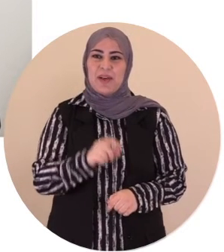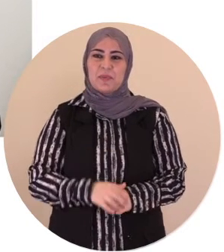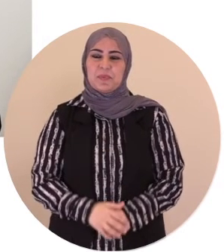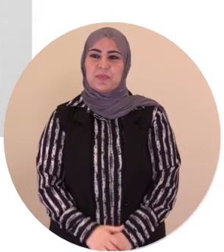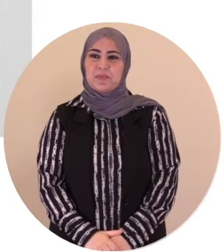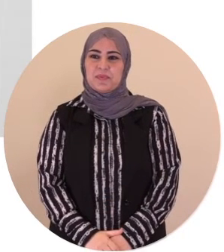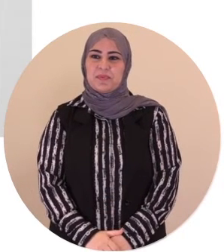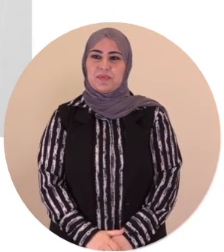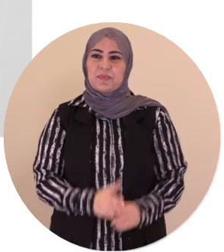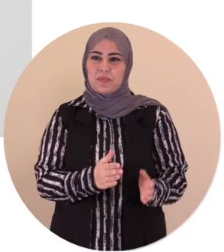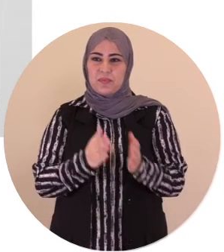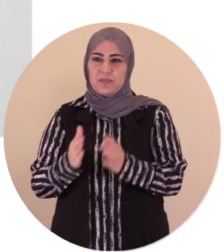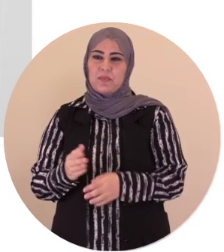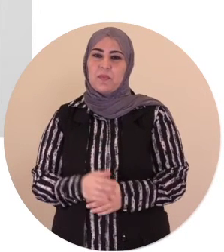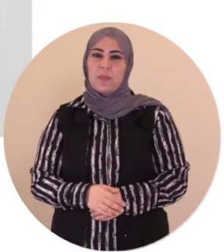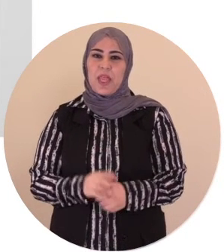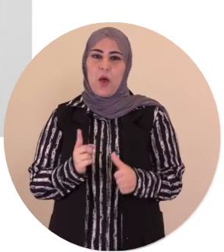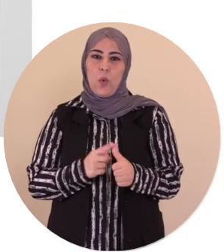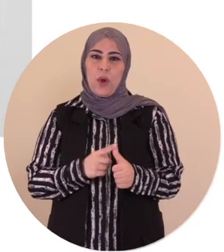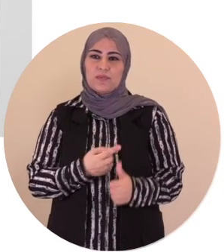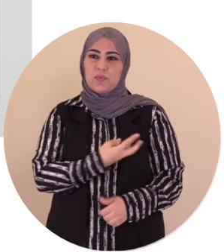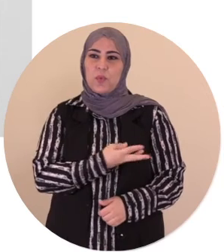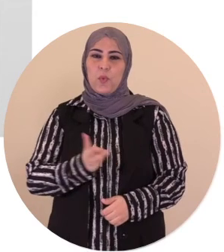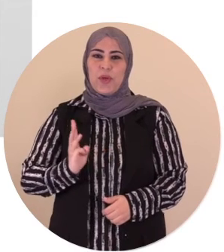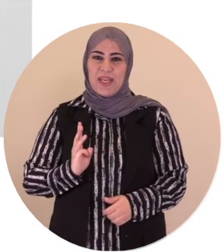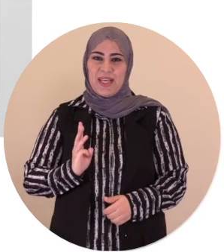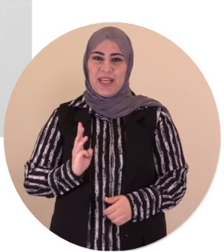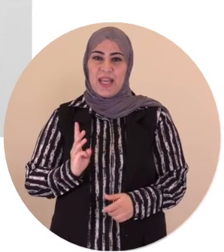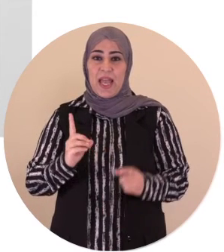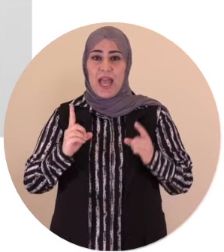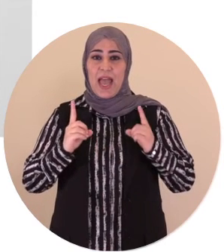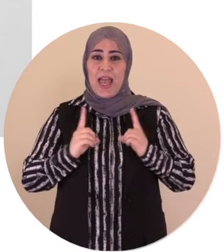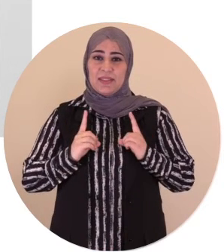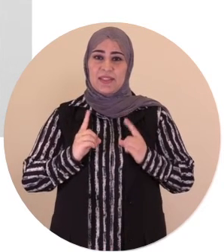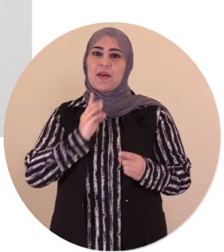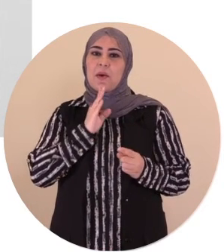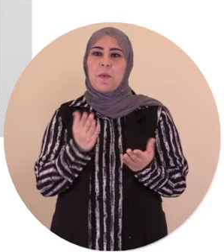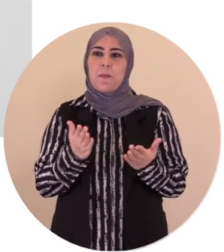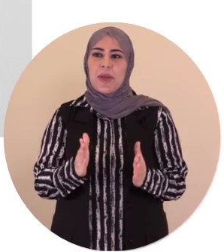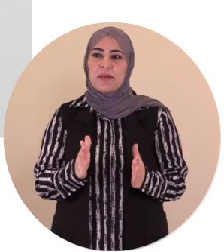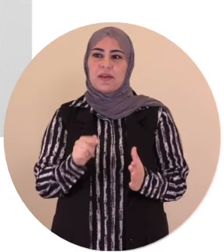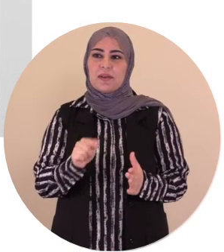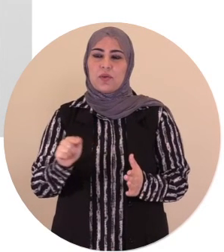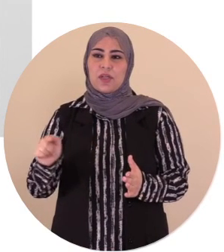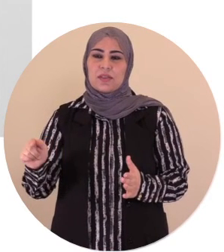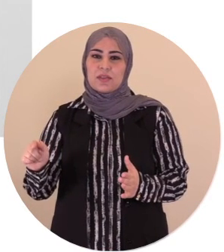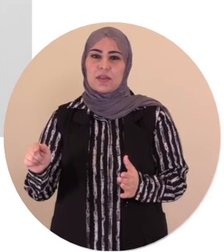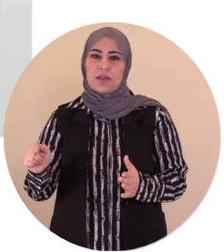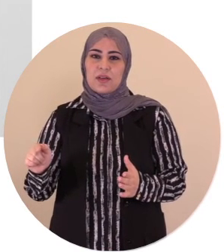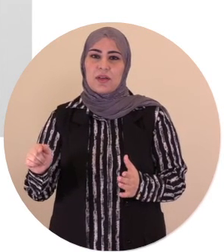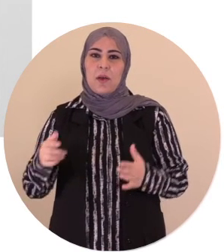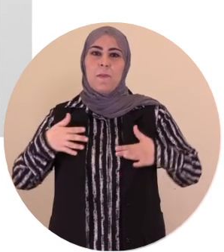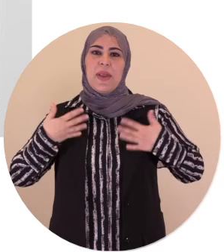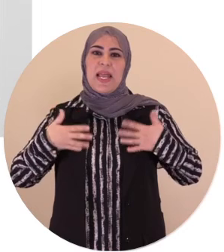following questions. Let's look at the first question. We had been. Obviously, if you see, we had been, the verb is going to be in